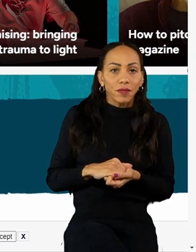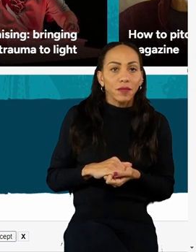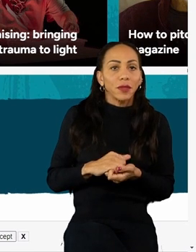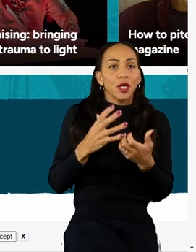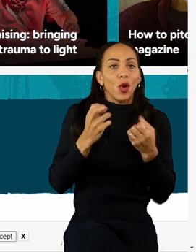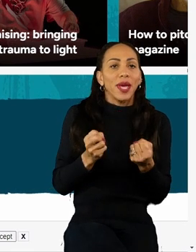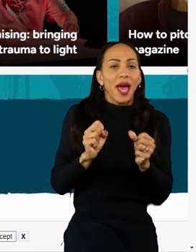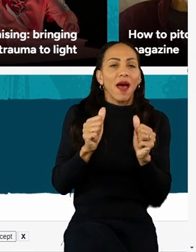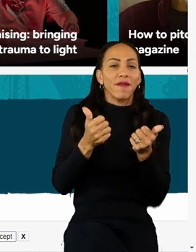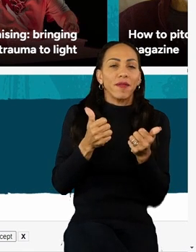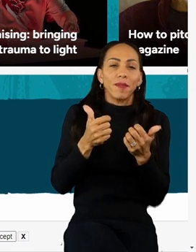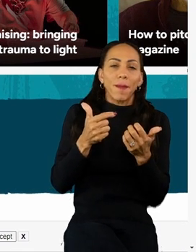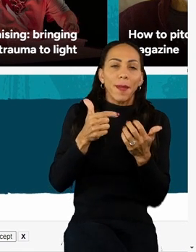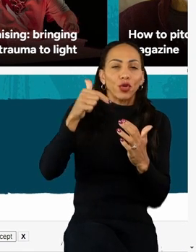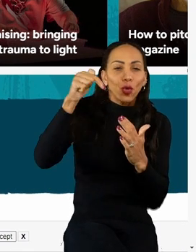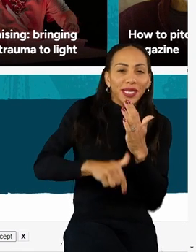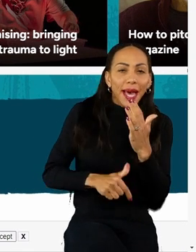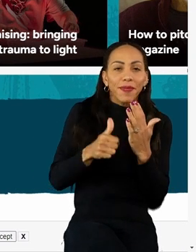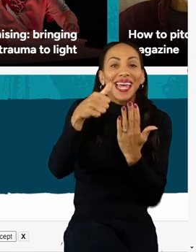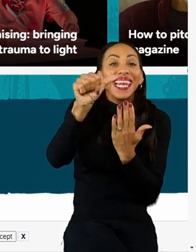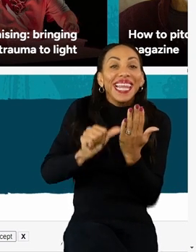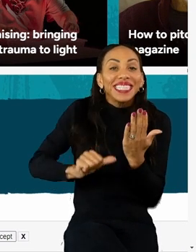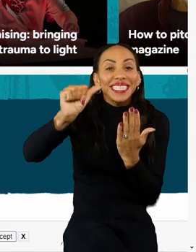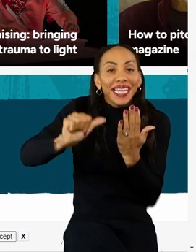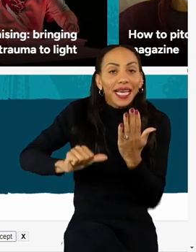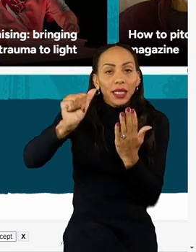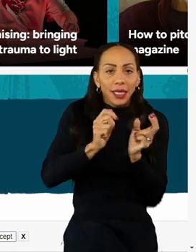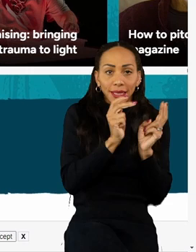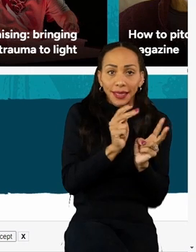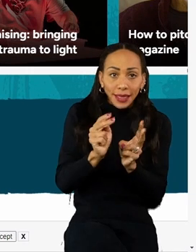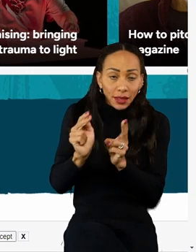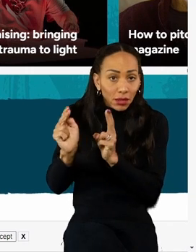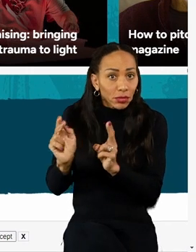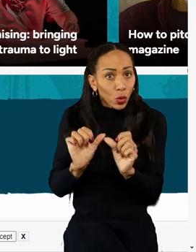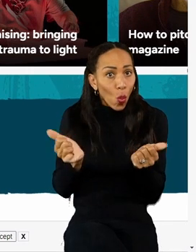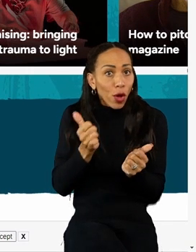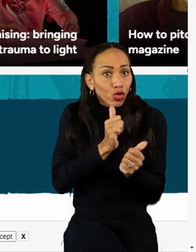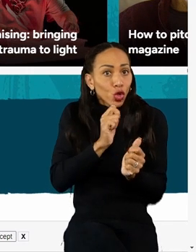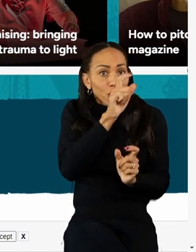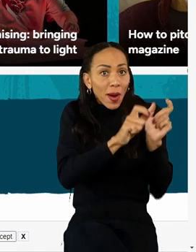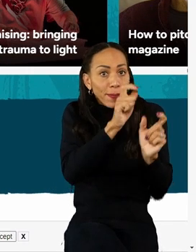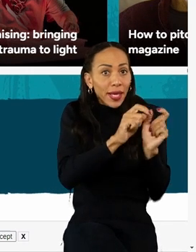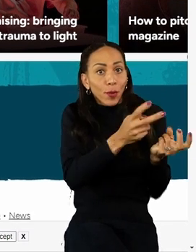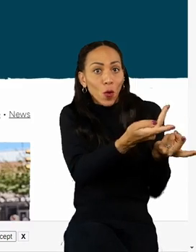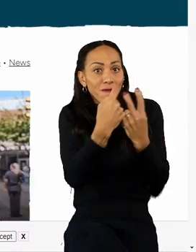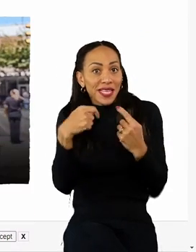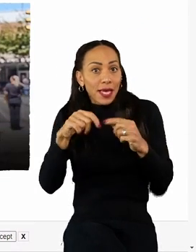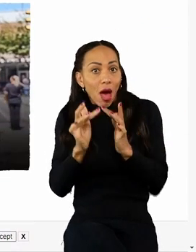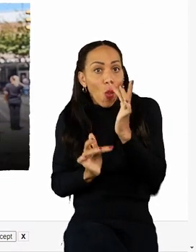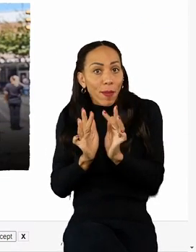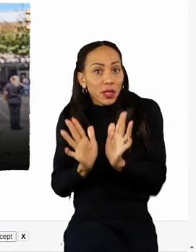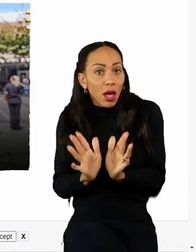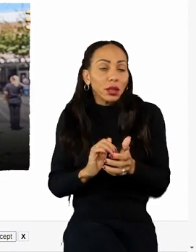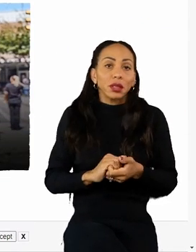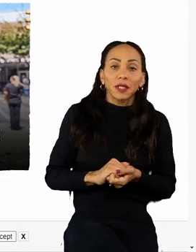now. We've got a much more sophisticated listing system, which is still bedding in, but